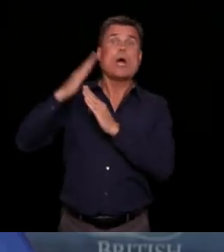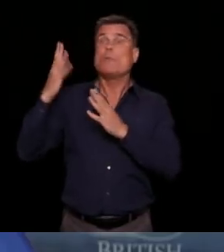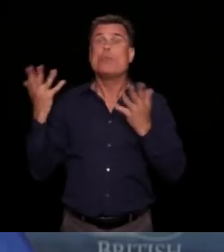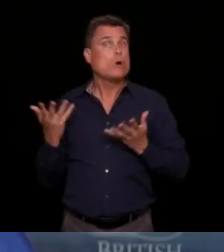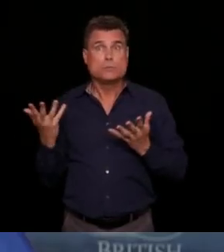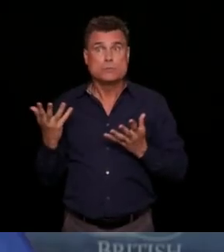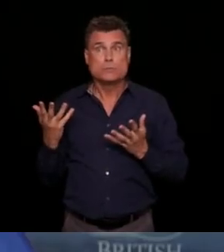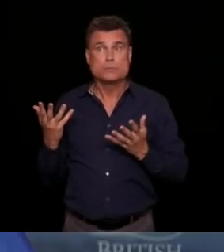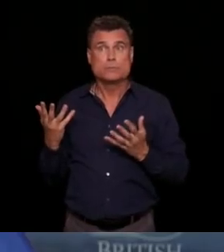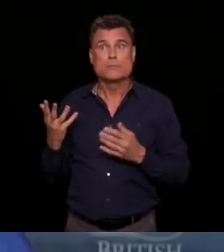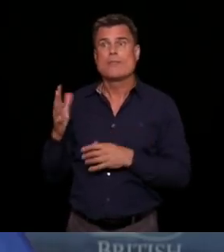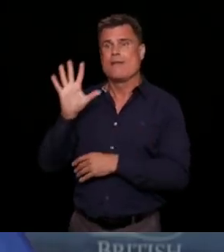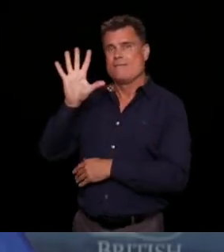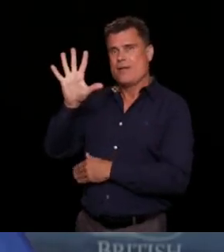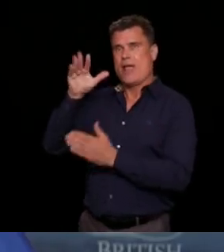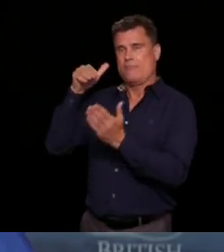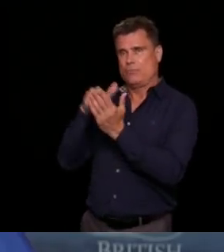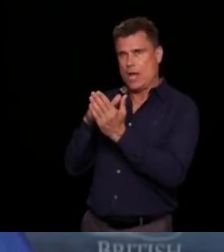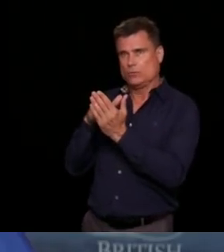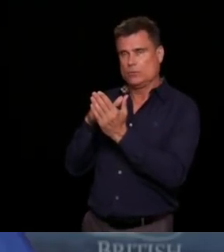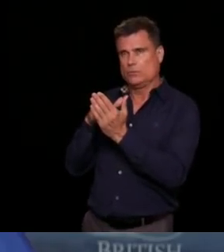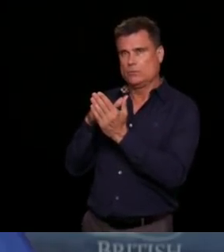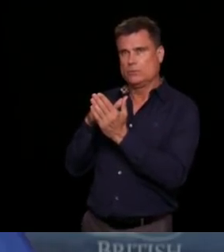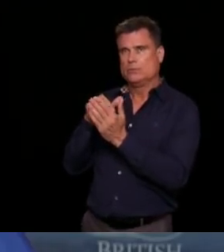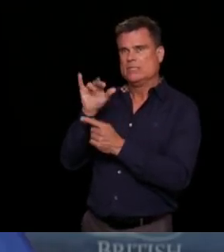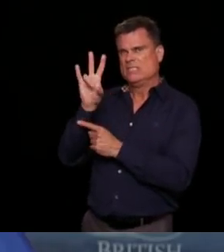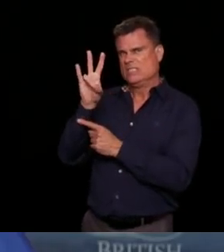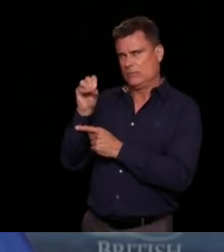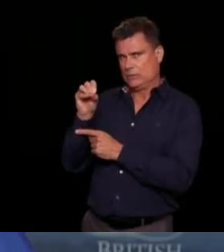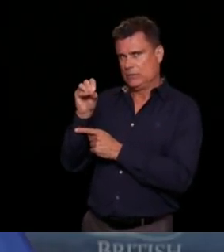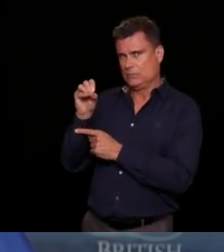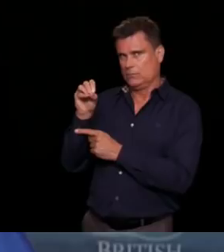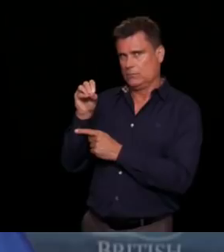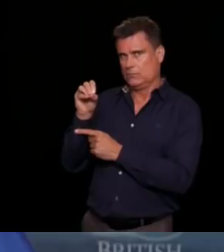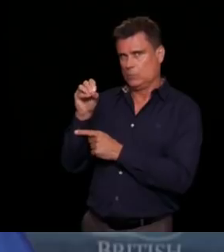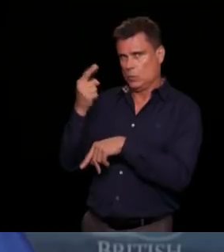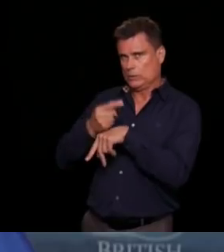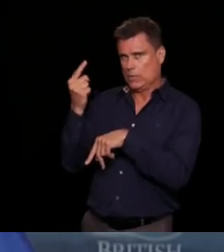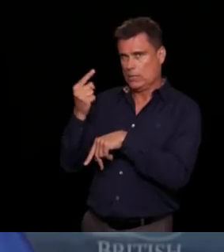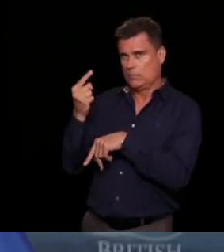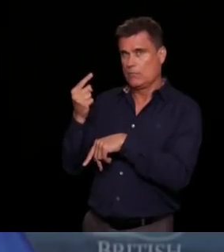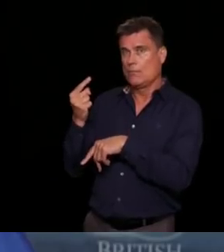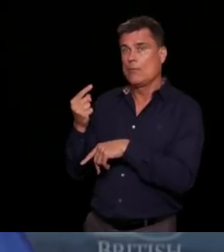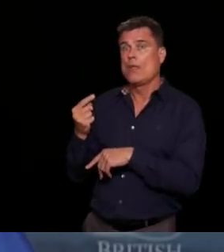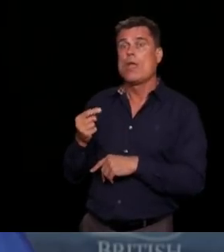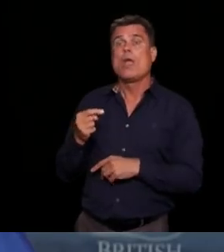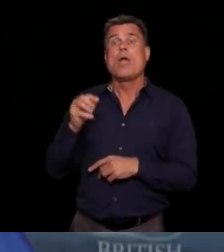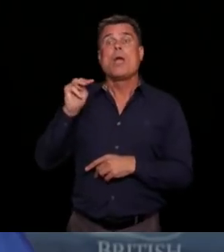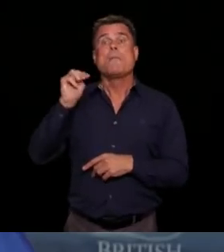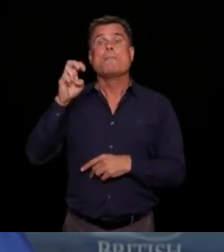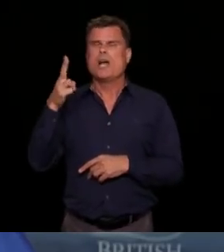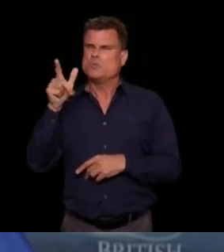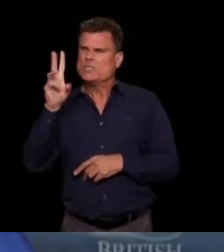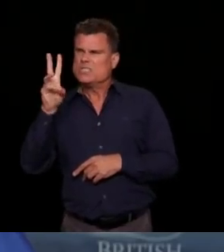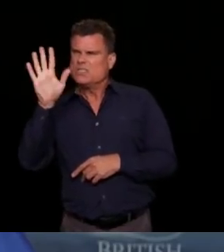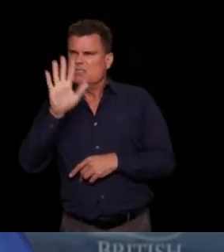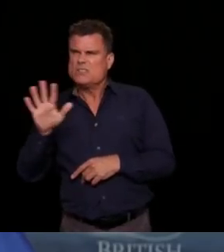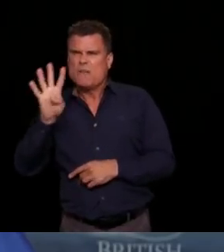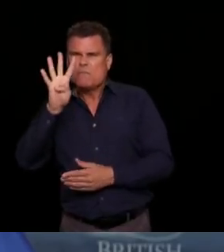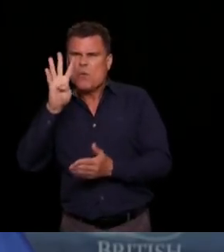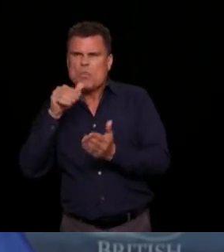we answered 5,070 calls, or 811 answered 5,070 calls. On other days, for example, March 26th, that number